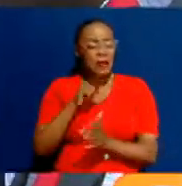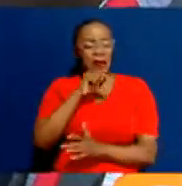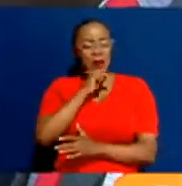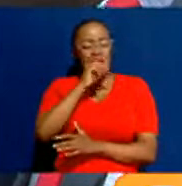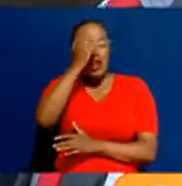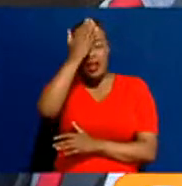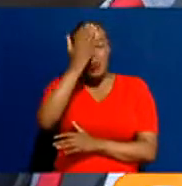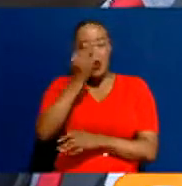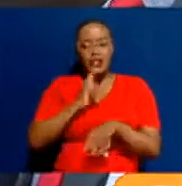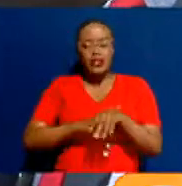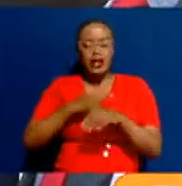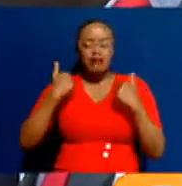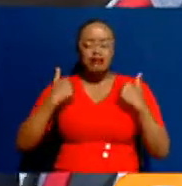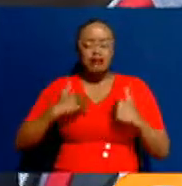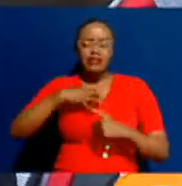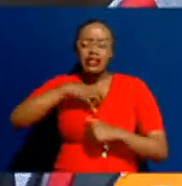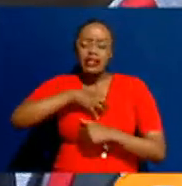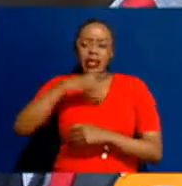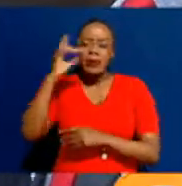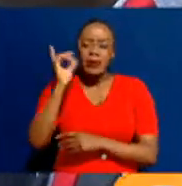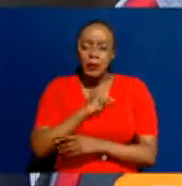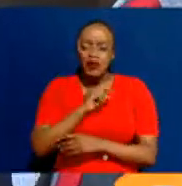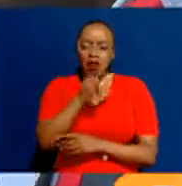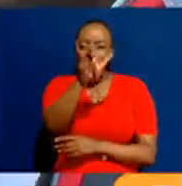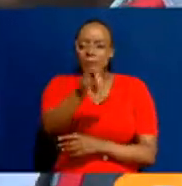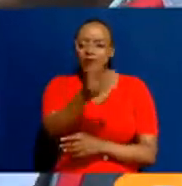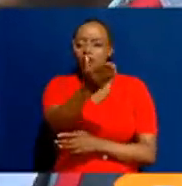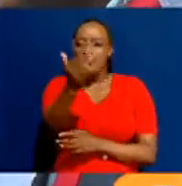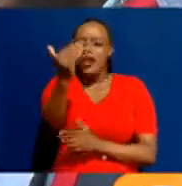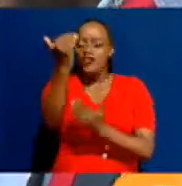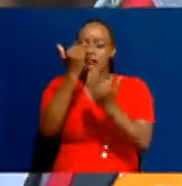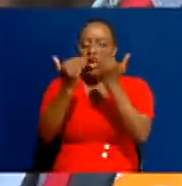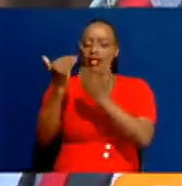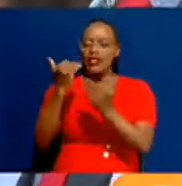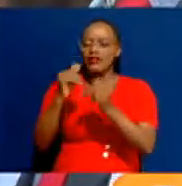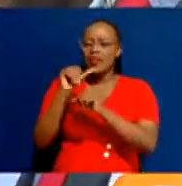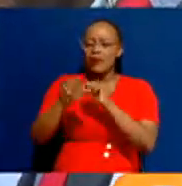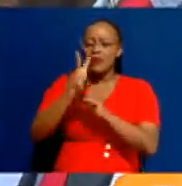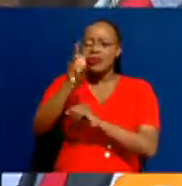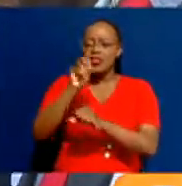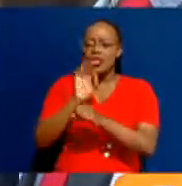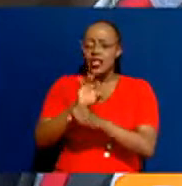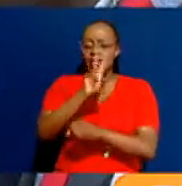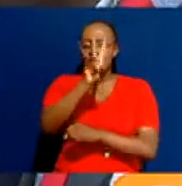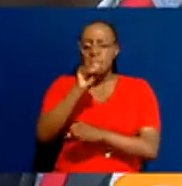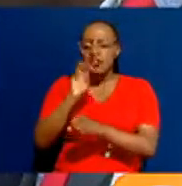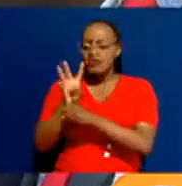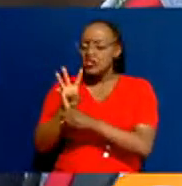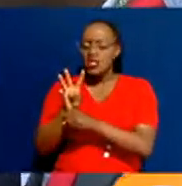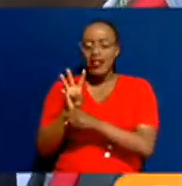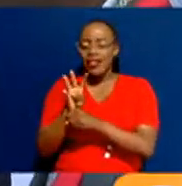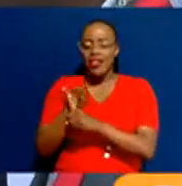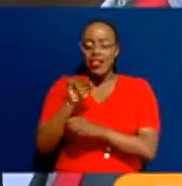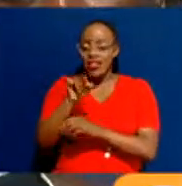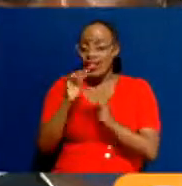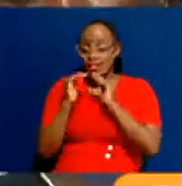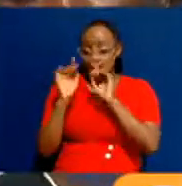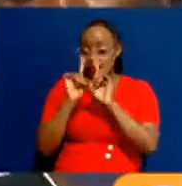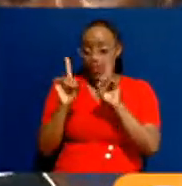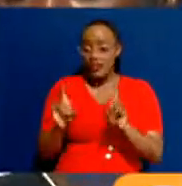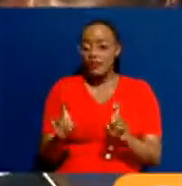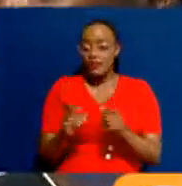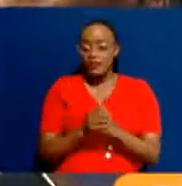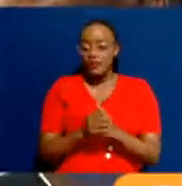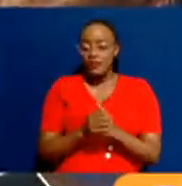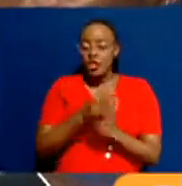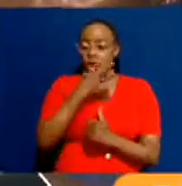why, when I have retired, that someone is coming to ask me about 2013, 2014. Is that fair to me? It is